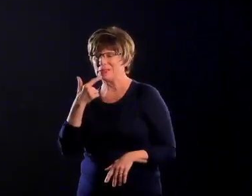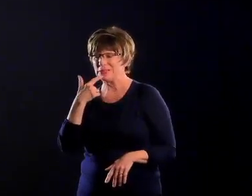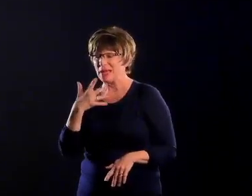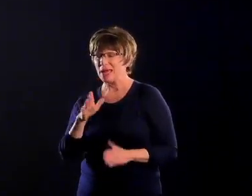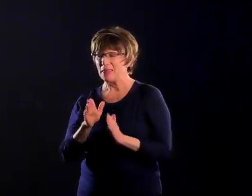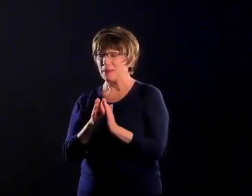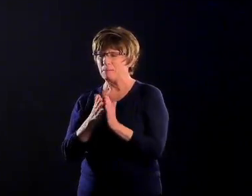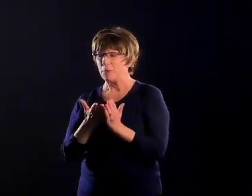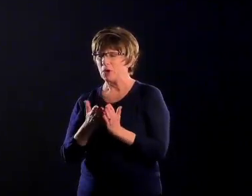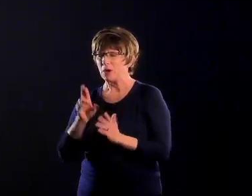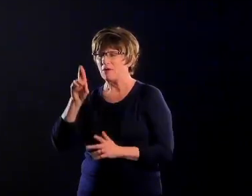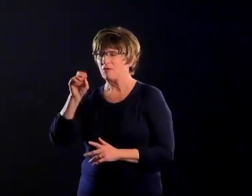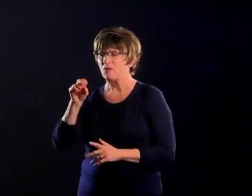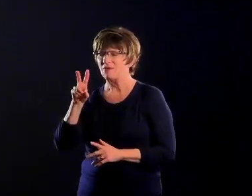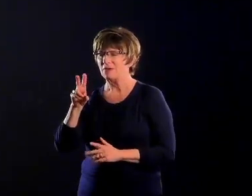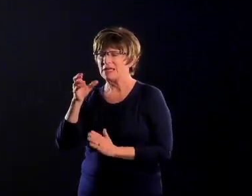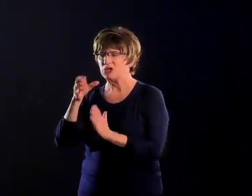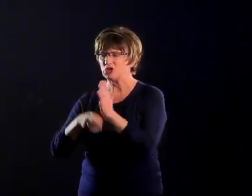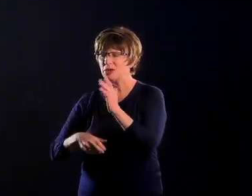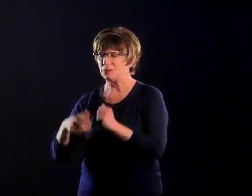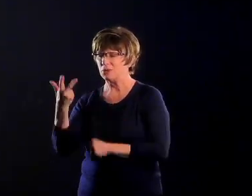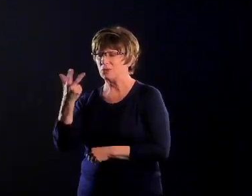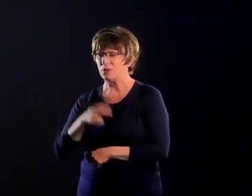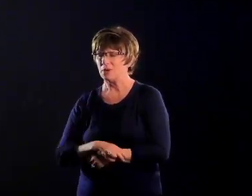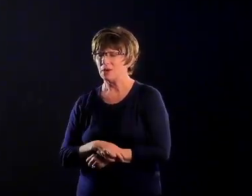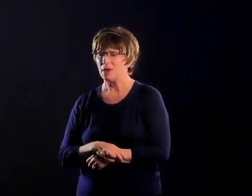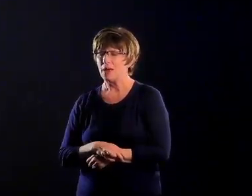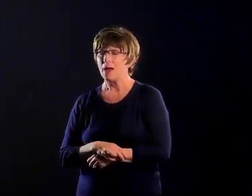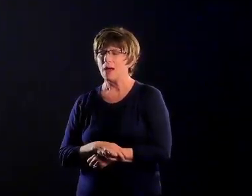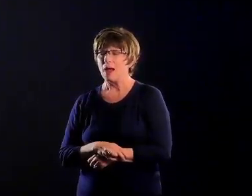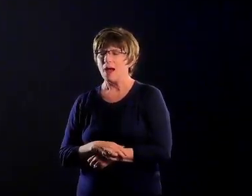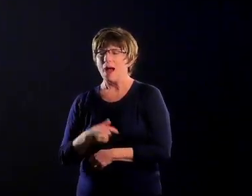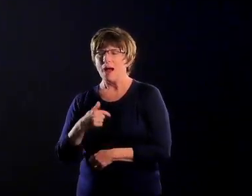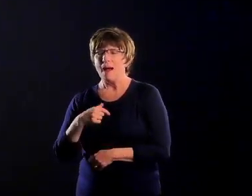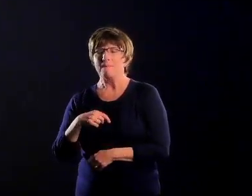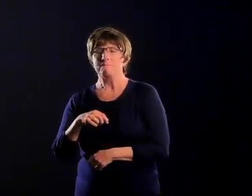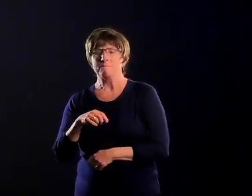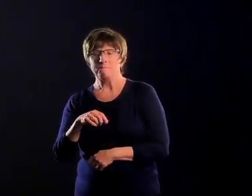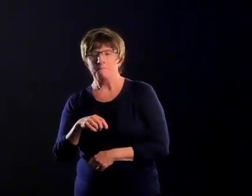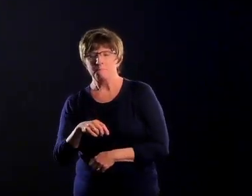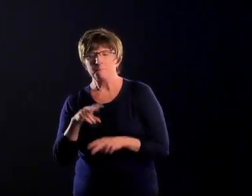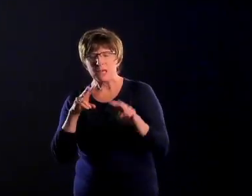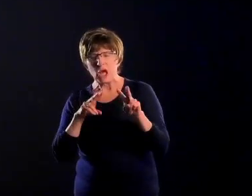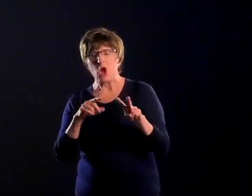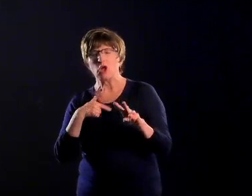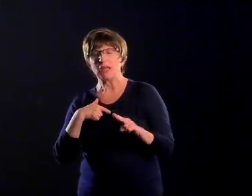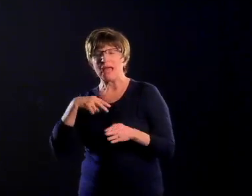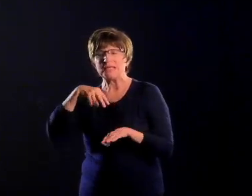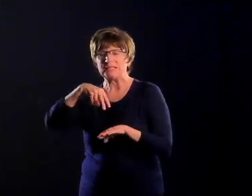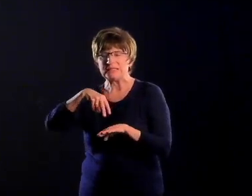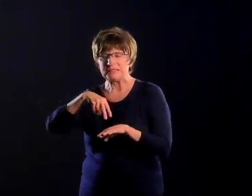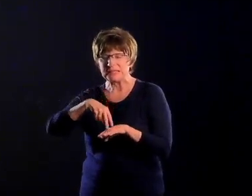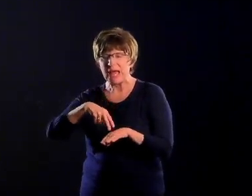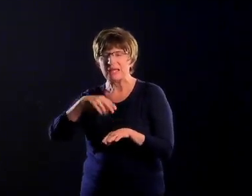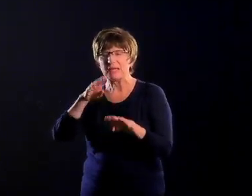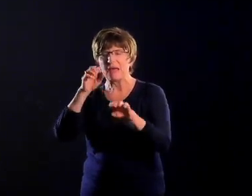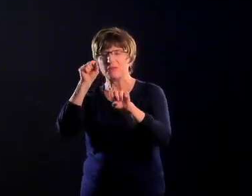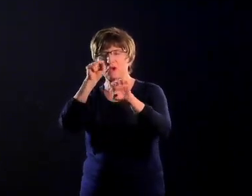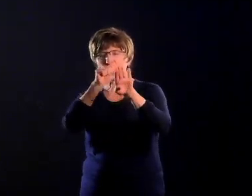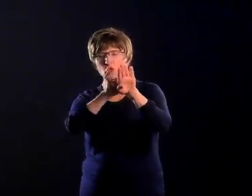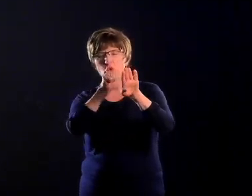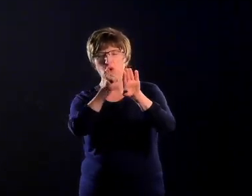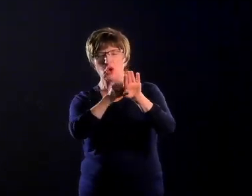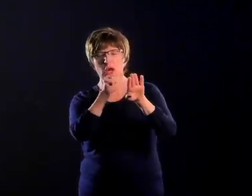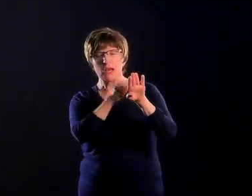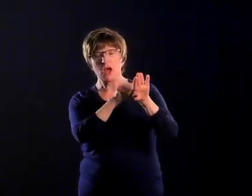Revelation, chapter 3. Behold, I stand at the door and knock. And I pray, Lord, that you would draw us into that relationship with